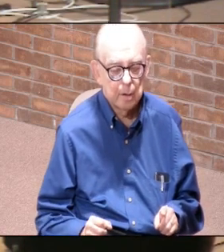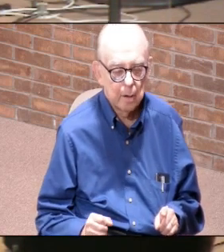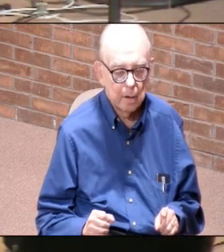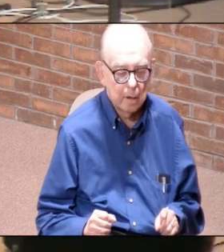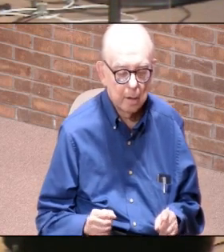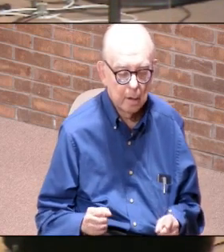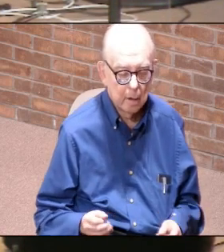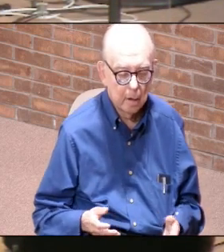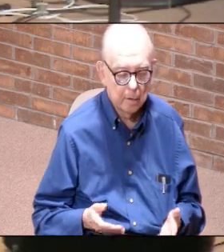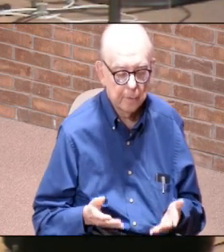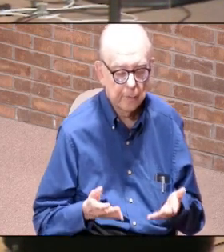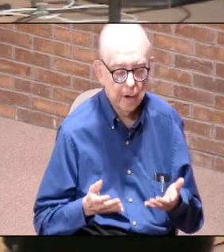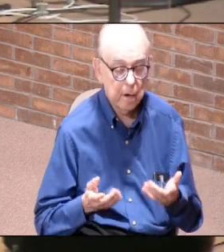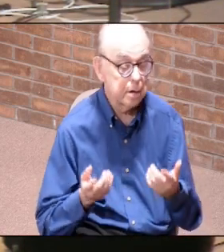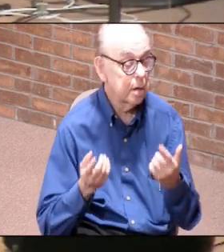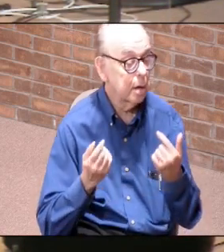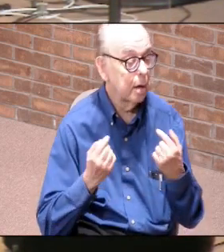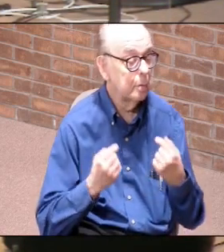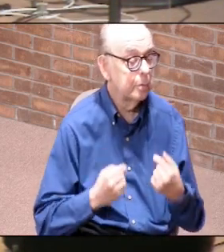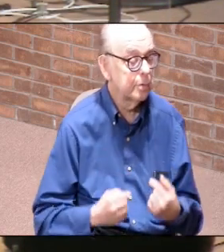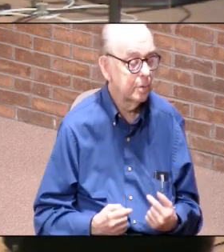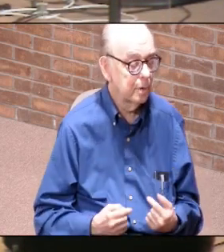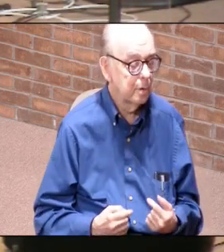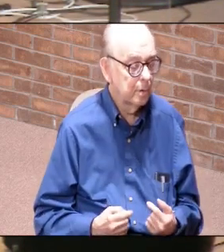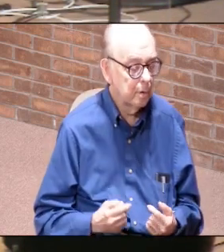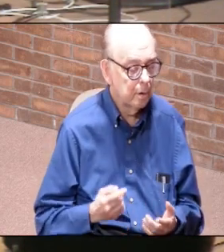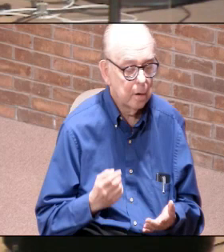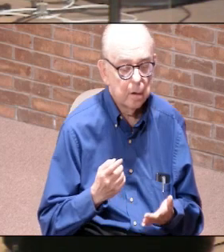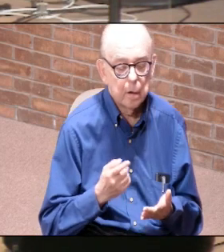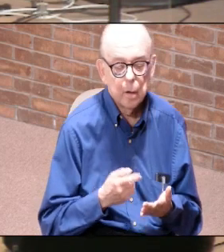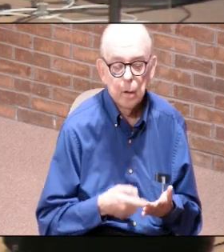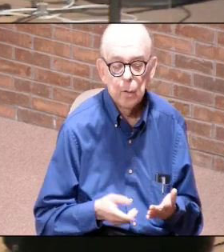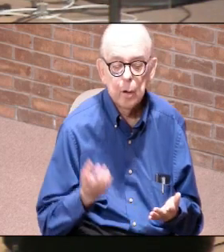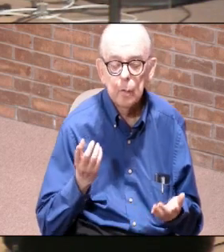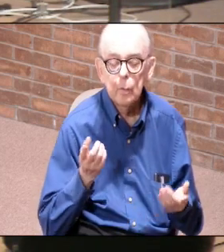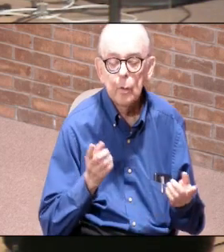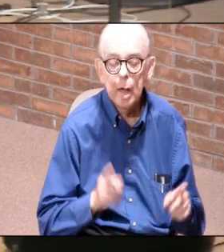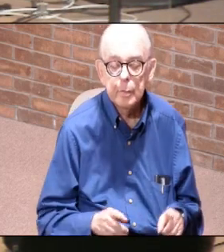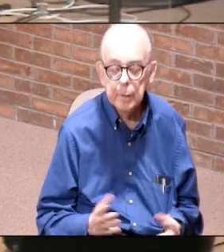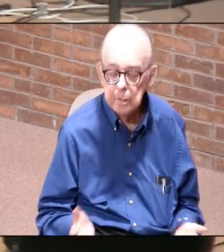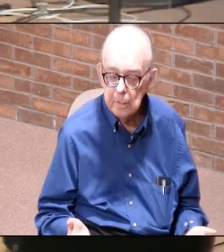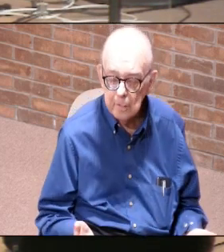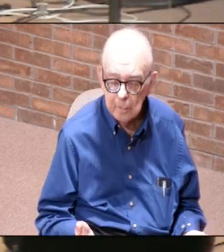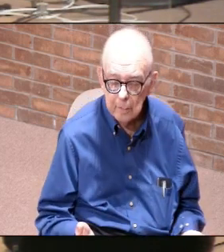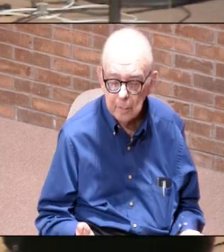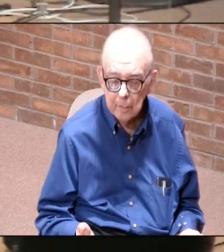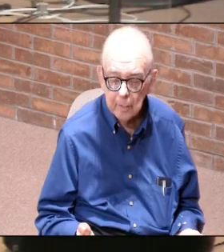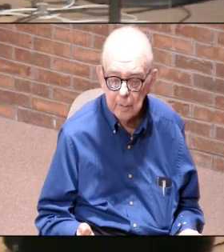and the fire comes, what's going to happen?